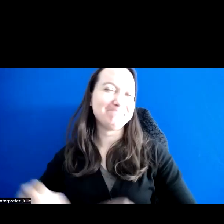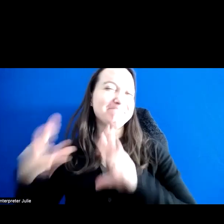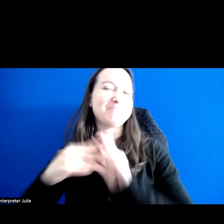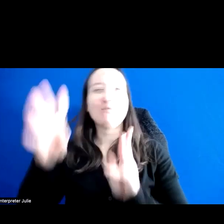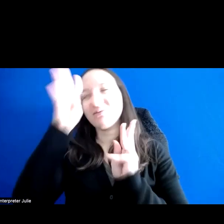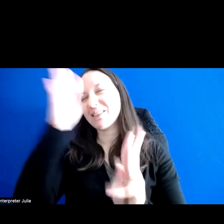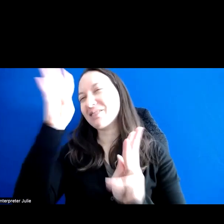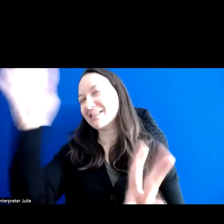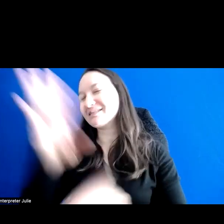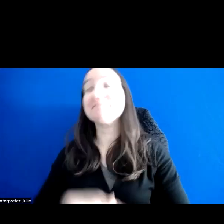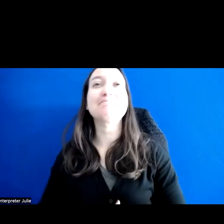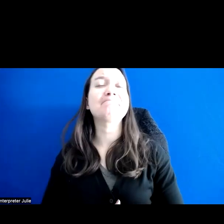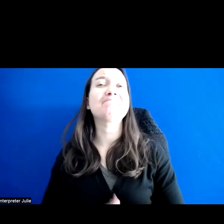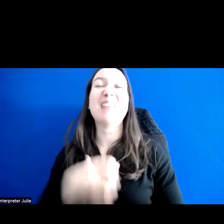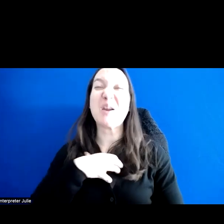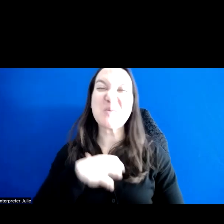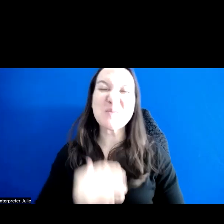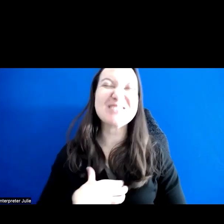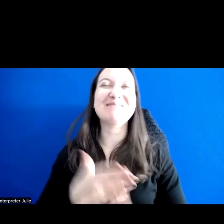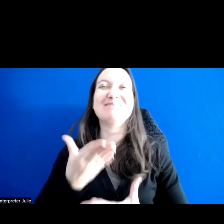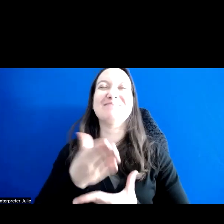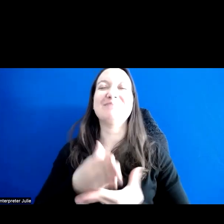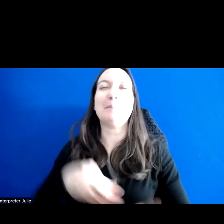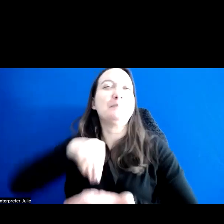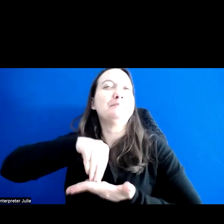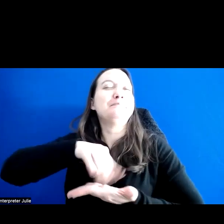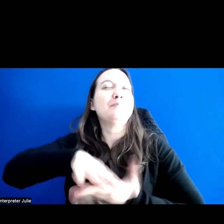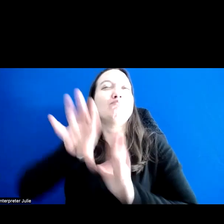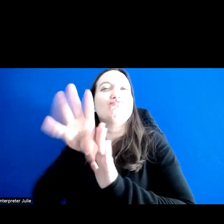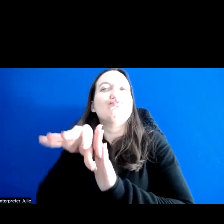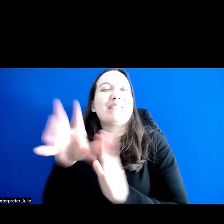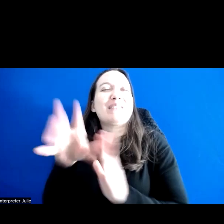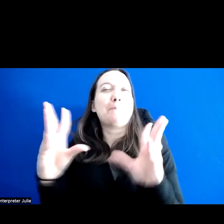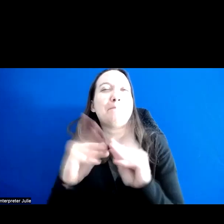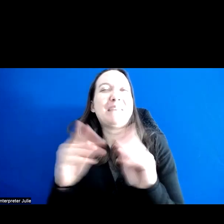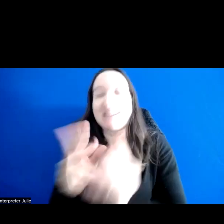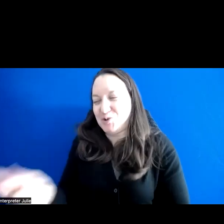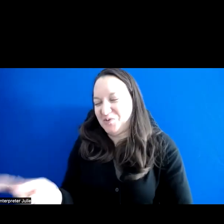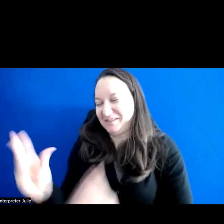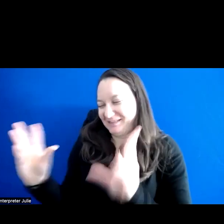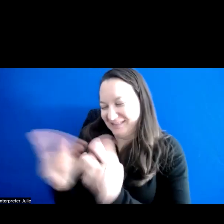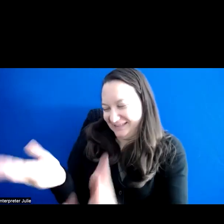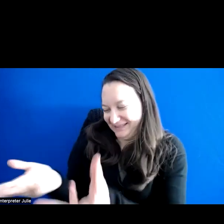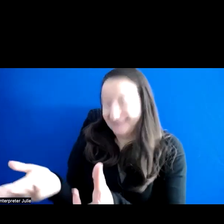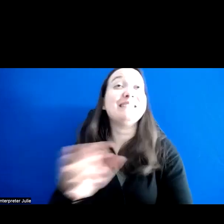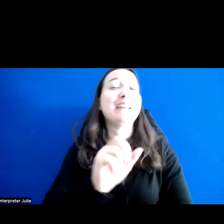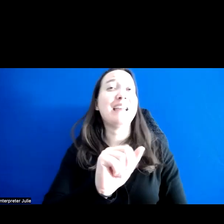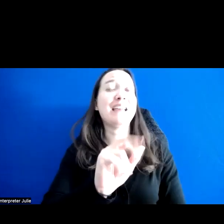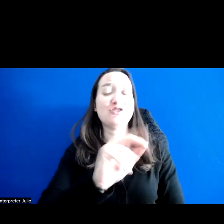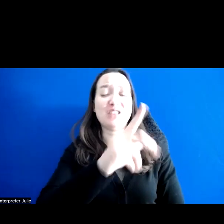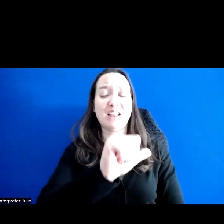tales. And I only wish I had some sort of record of that meeting of the two of them. Angela